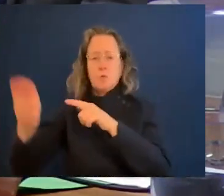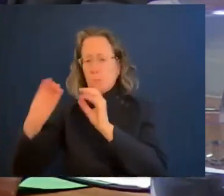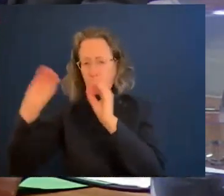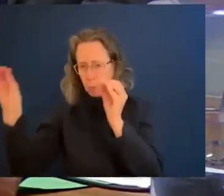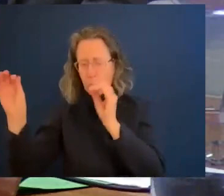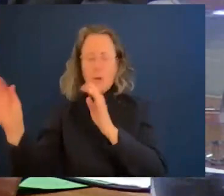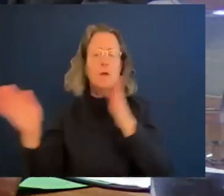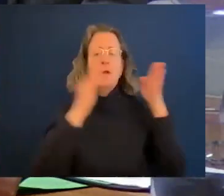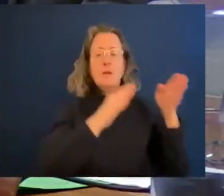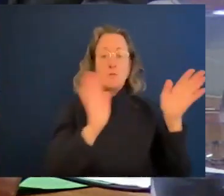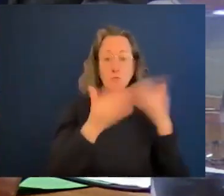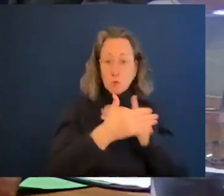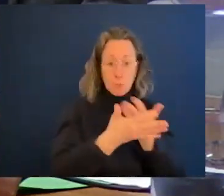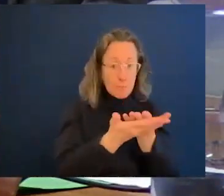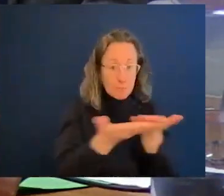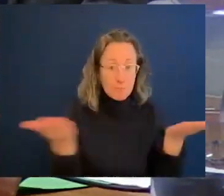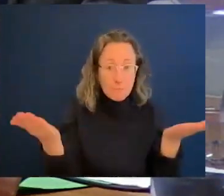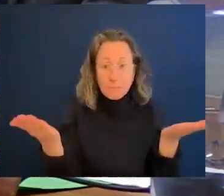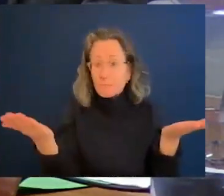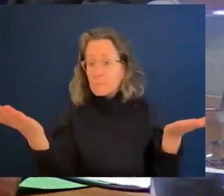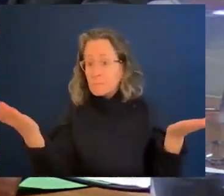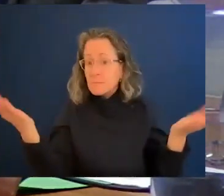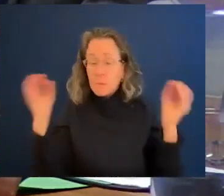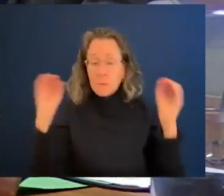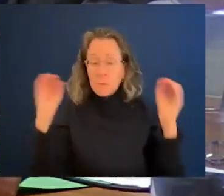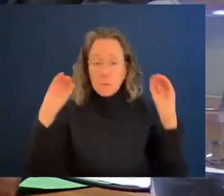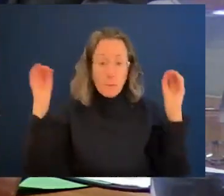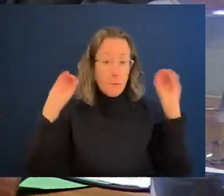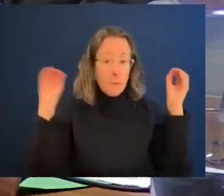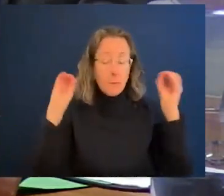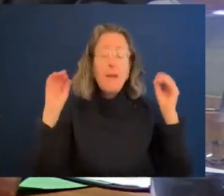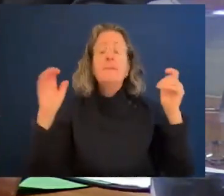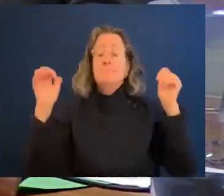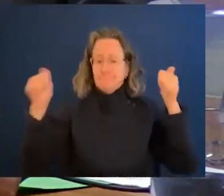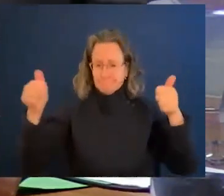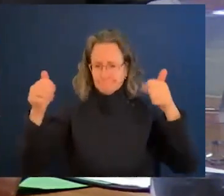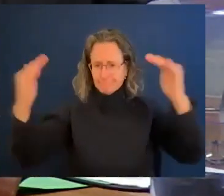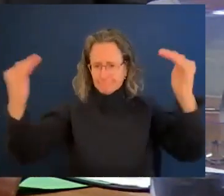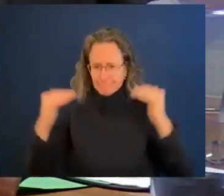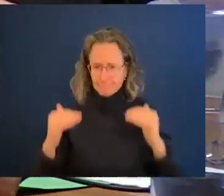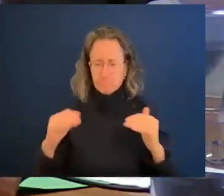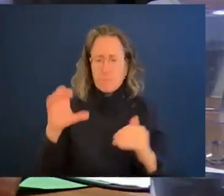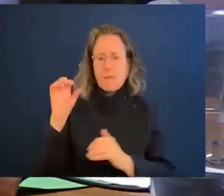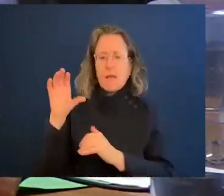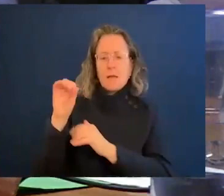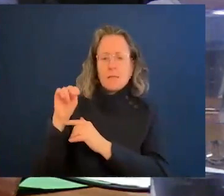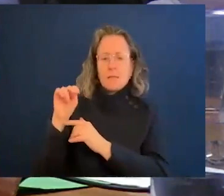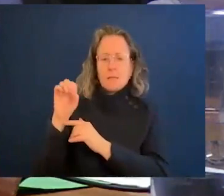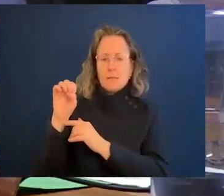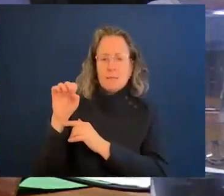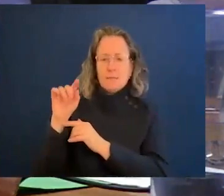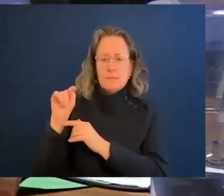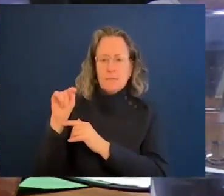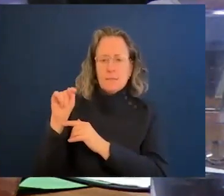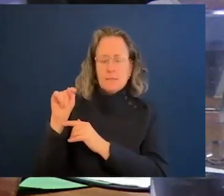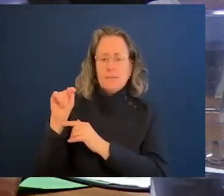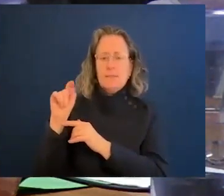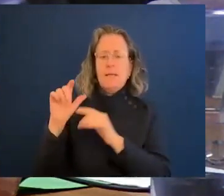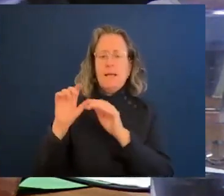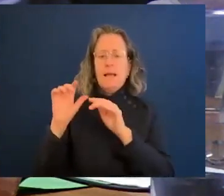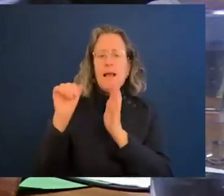going once going twice and we're gonna move on to the consent agenda uh all right board again to item seven consent